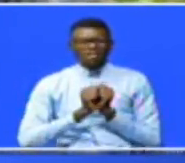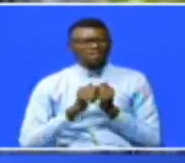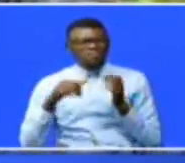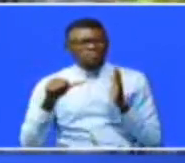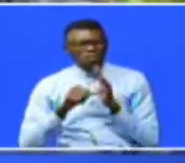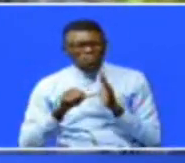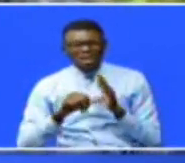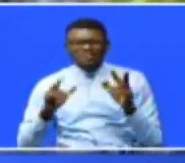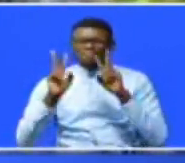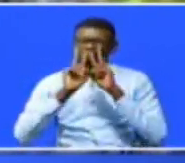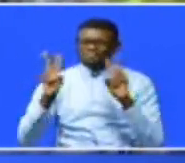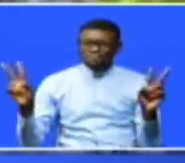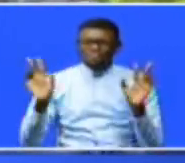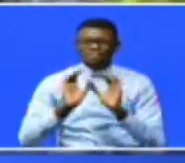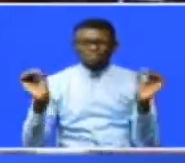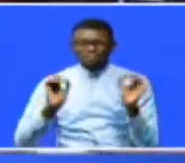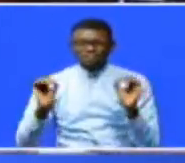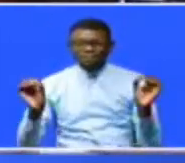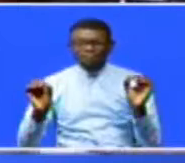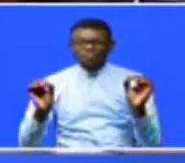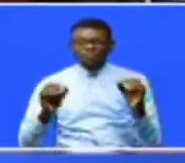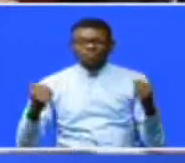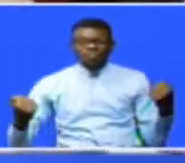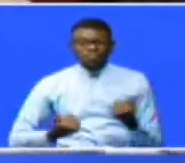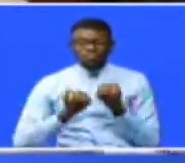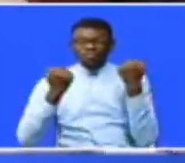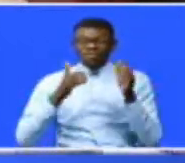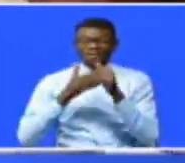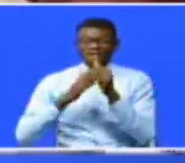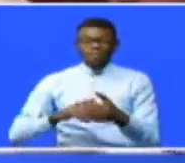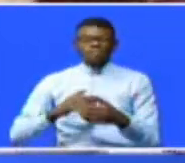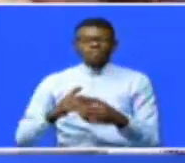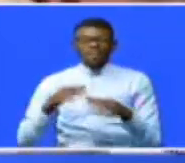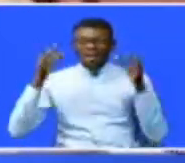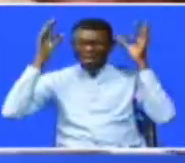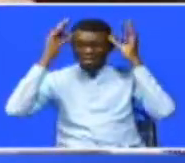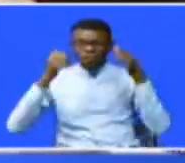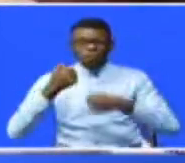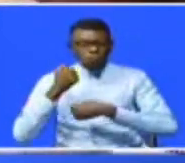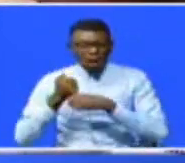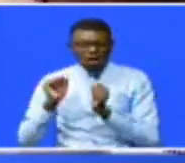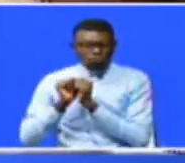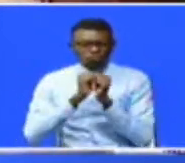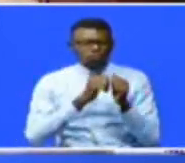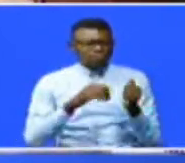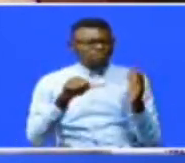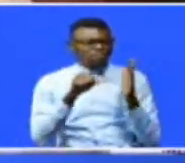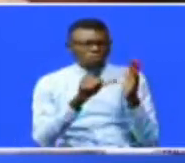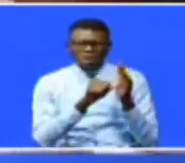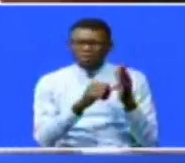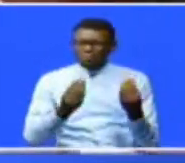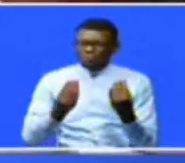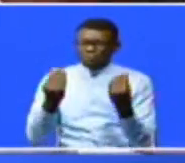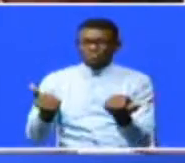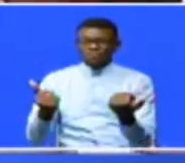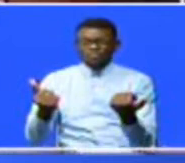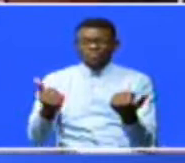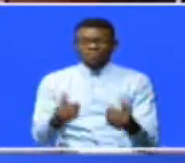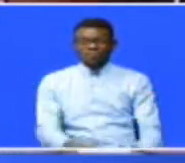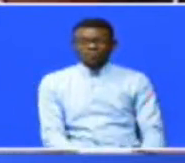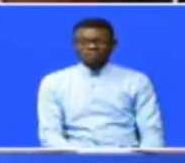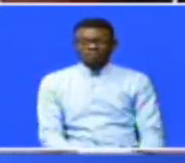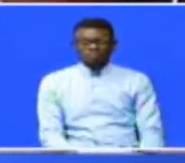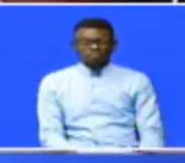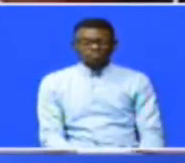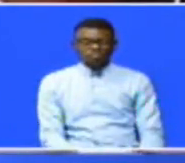peace. If the leaders will resolve to work together and get solution to this problem